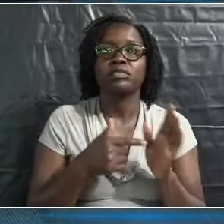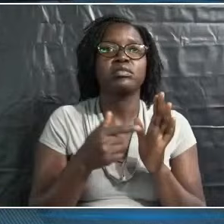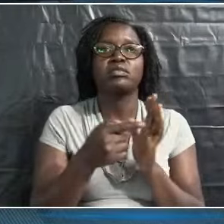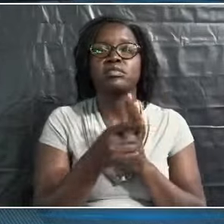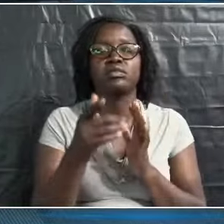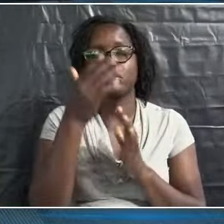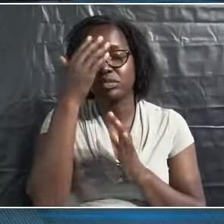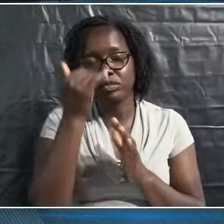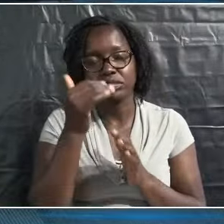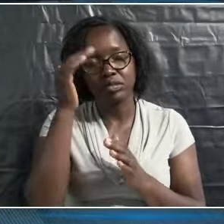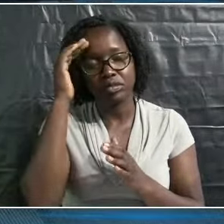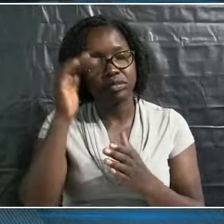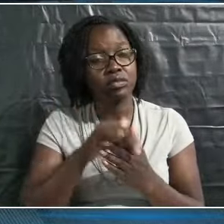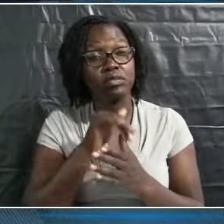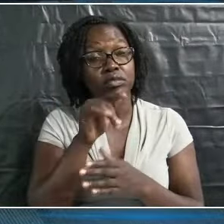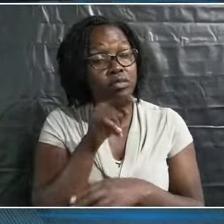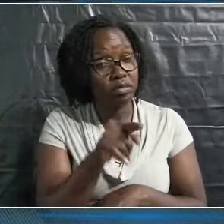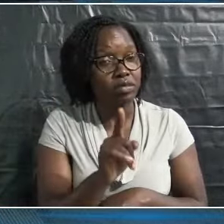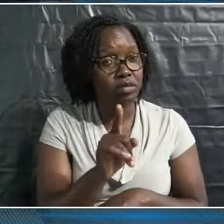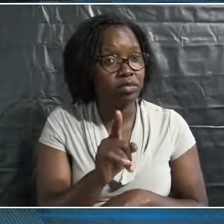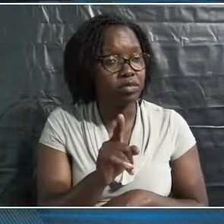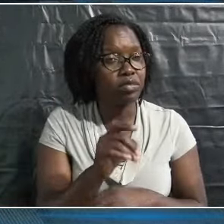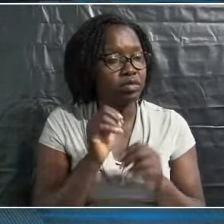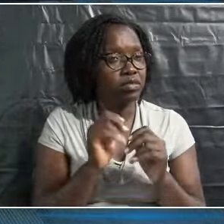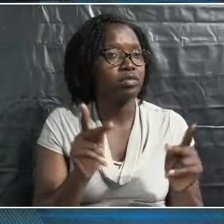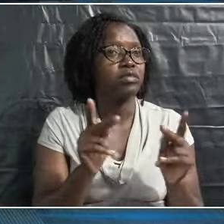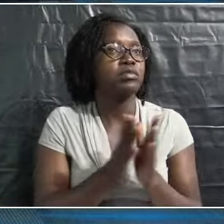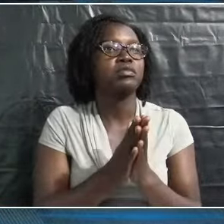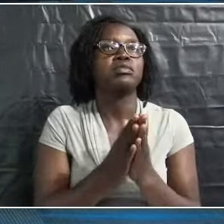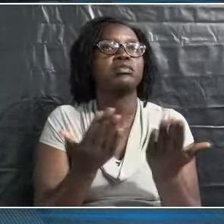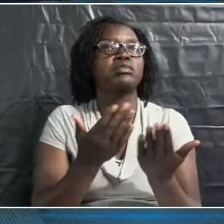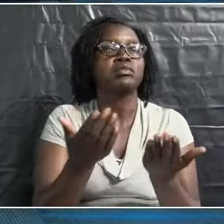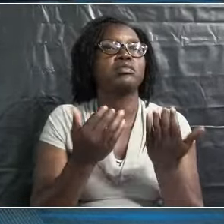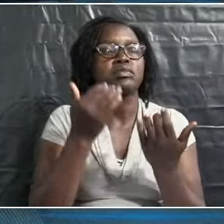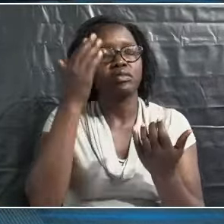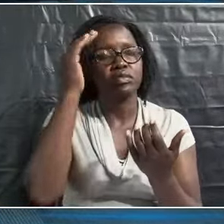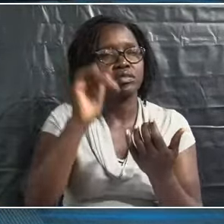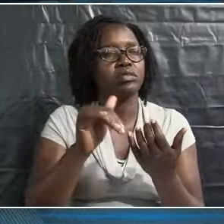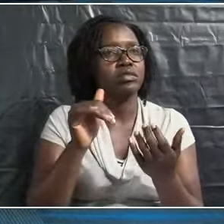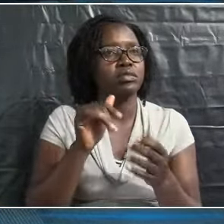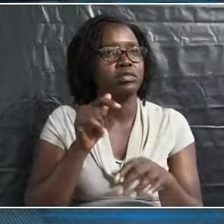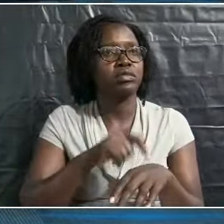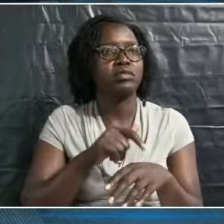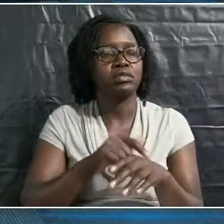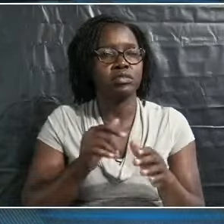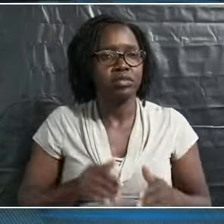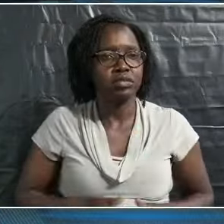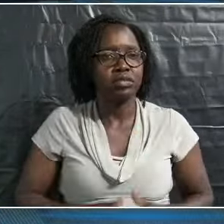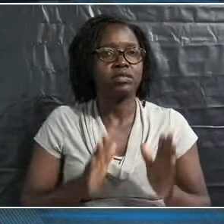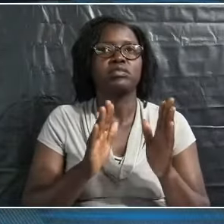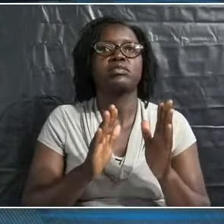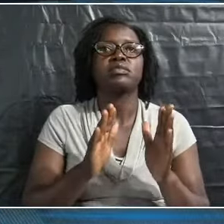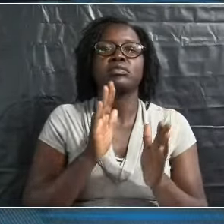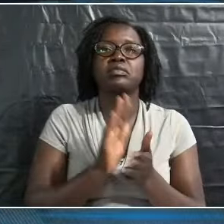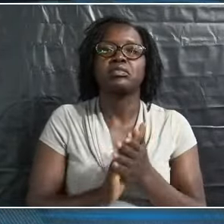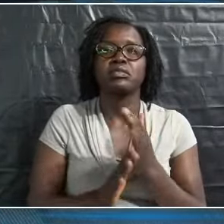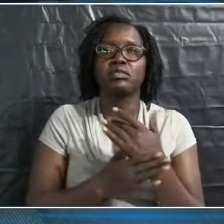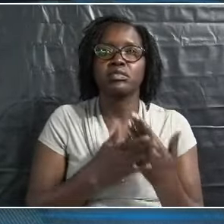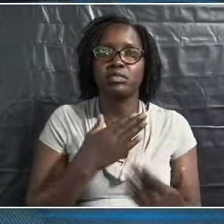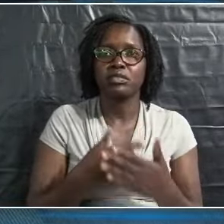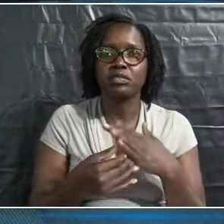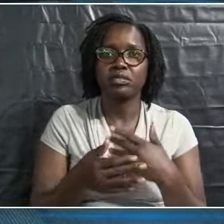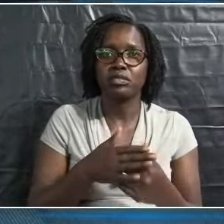why I believe it is not yours? Well, you need to know that when you came into this life, you came empty-handed,